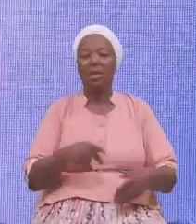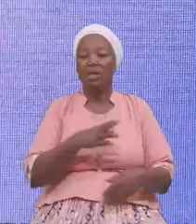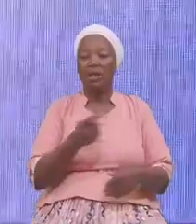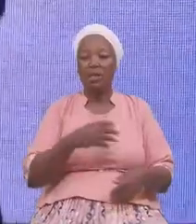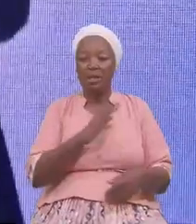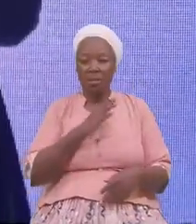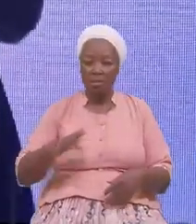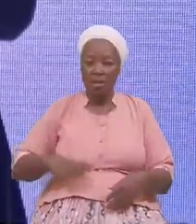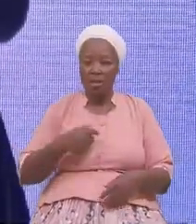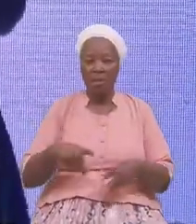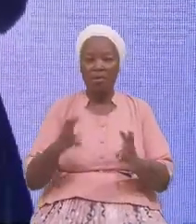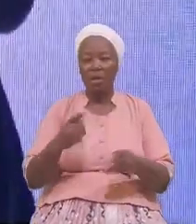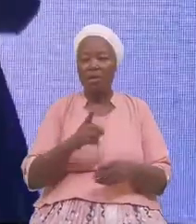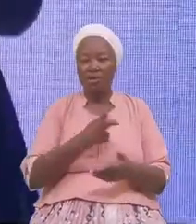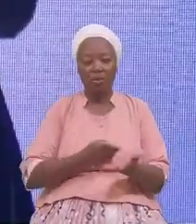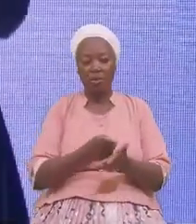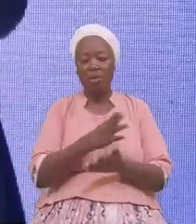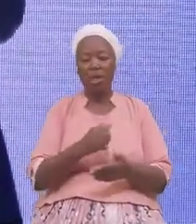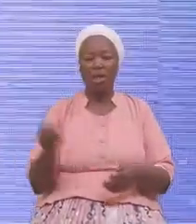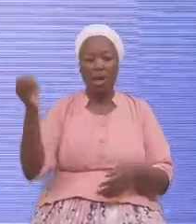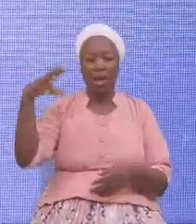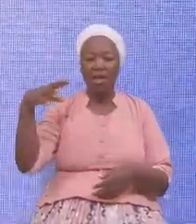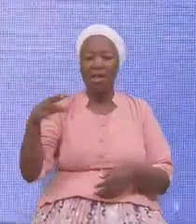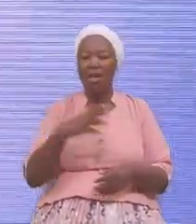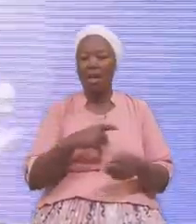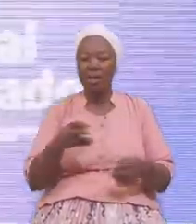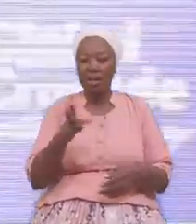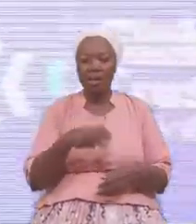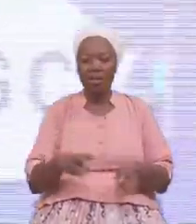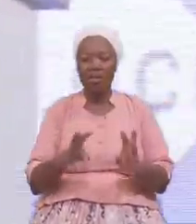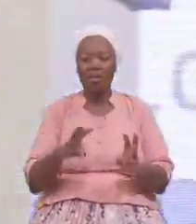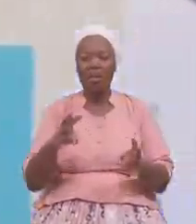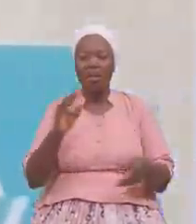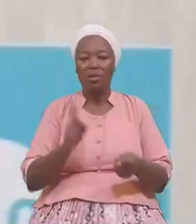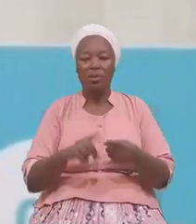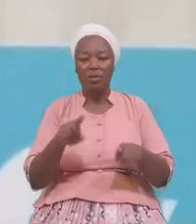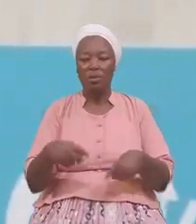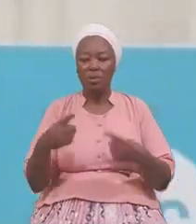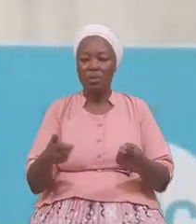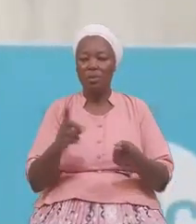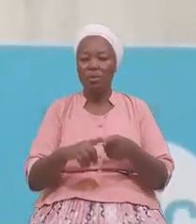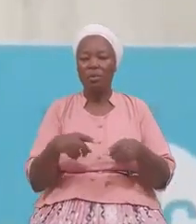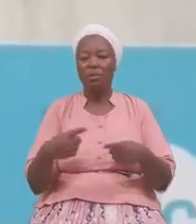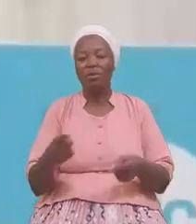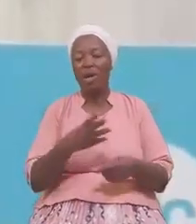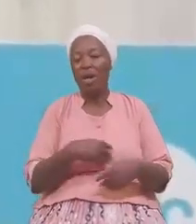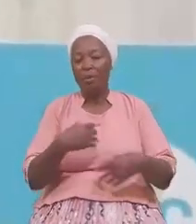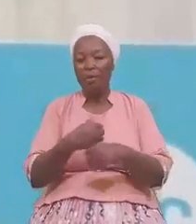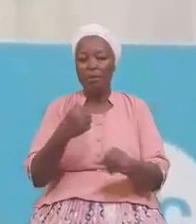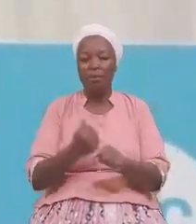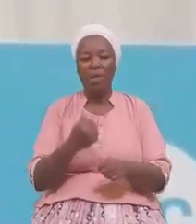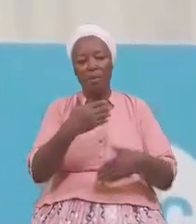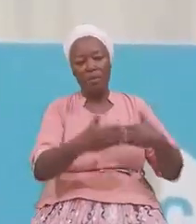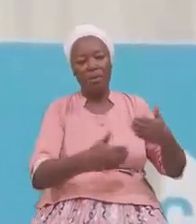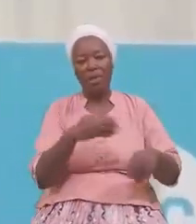Christ, the way, the truth, and the life. And there is a way to go and make